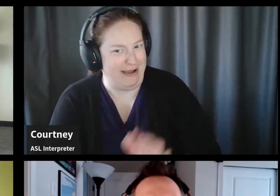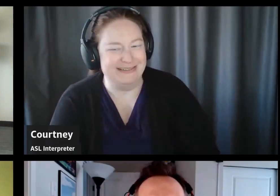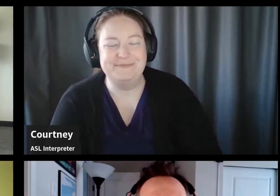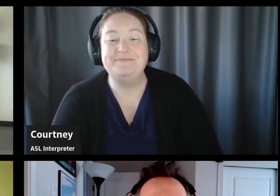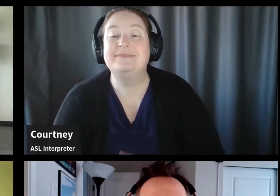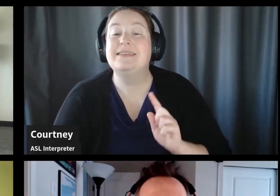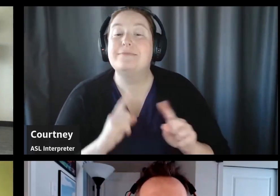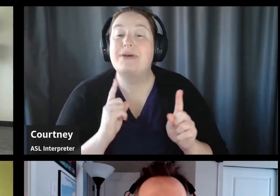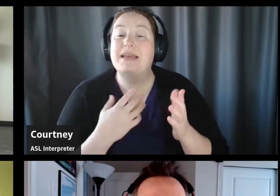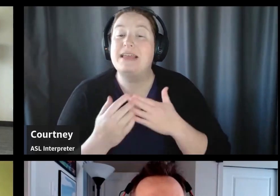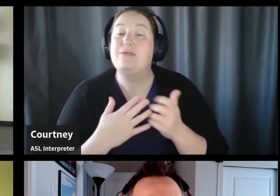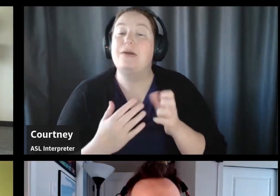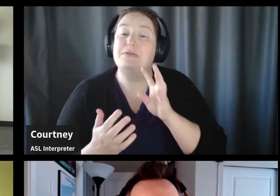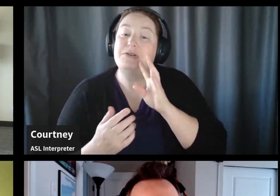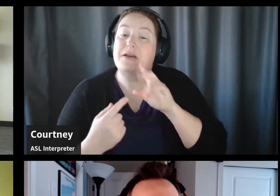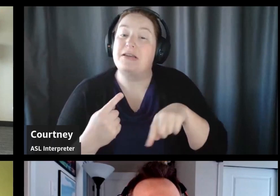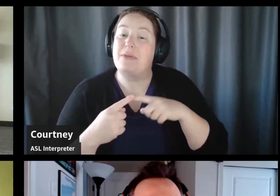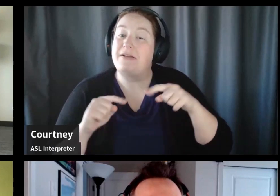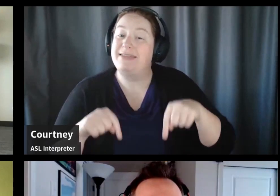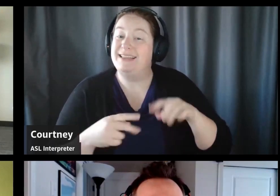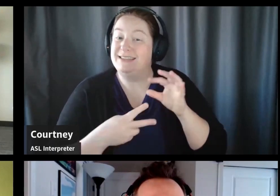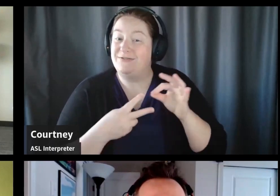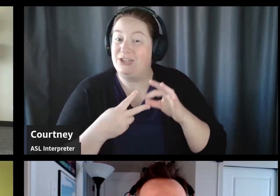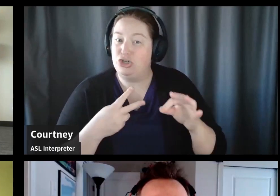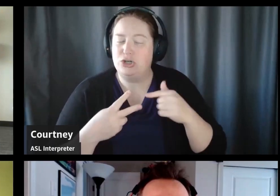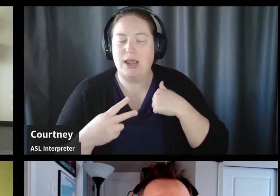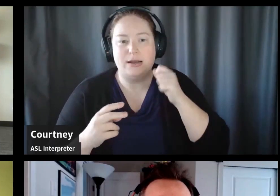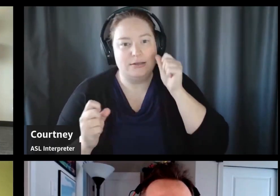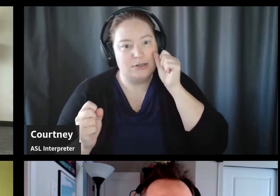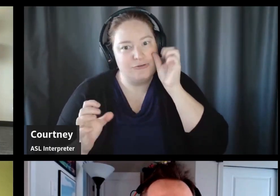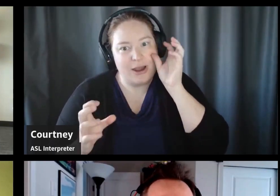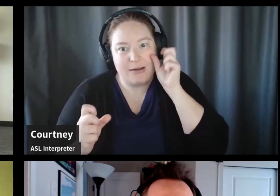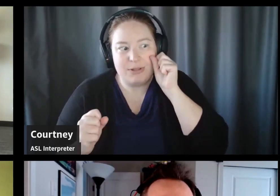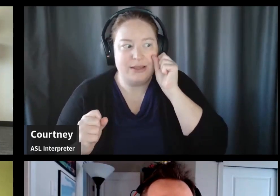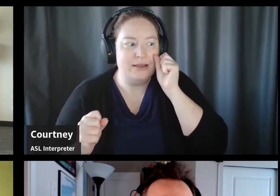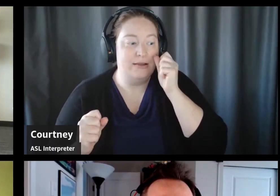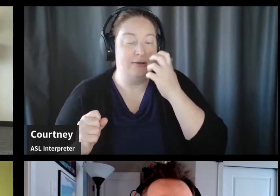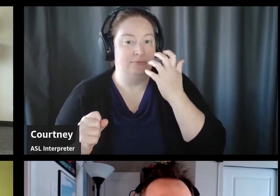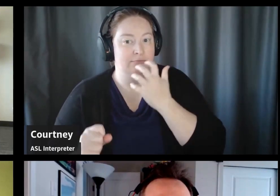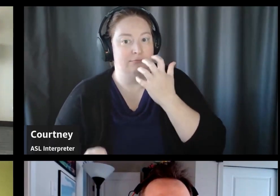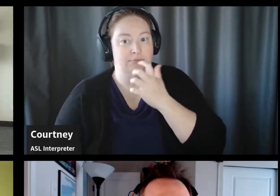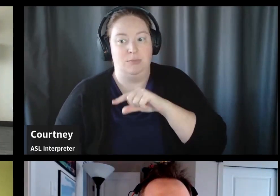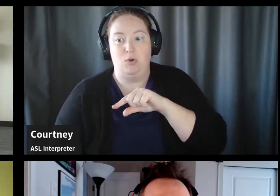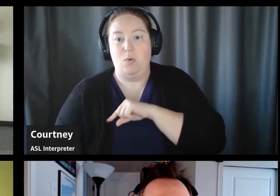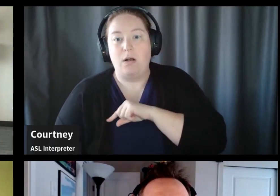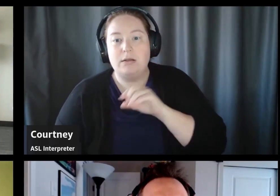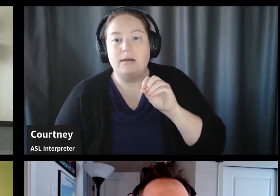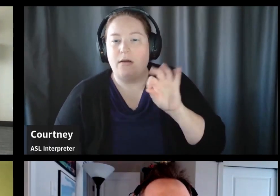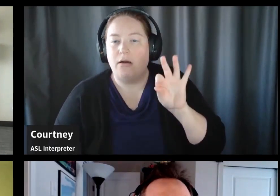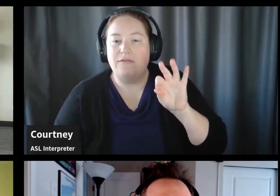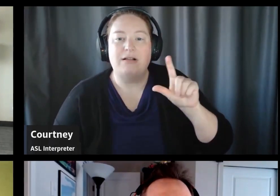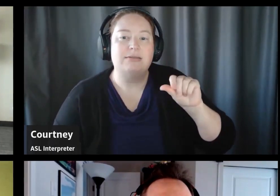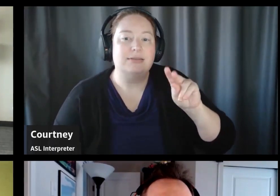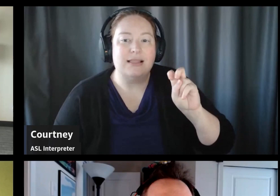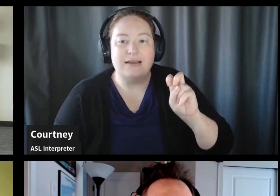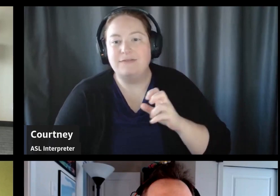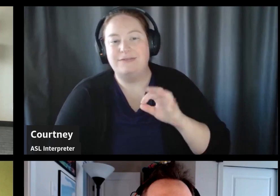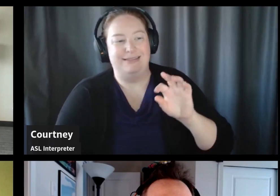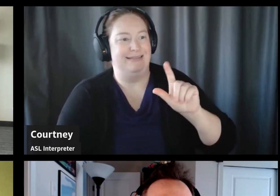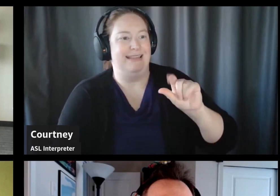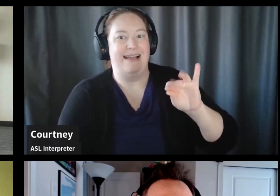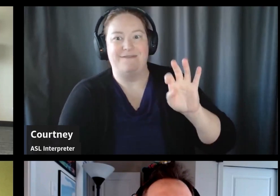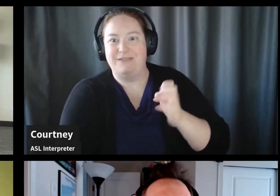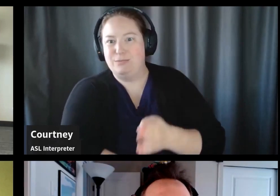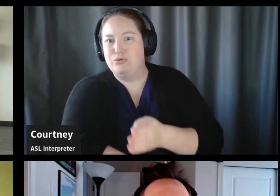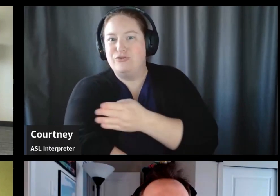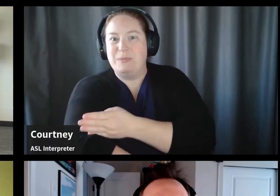about this feature, and it's incredibly what a quality of life improvement it is. I'm so excited to hear